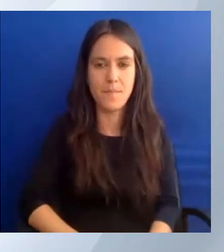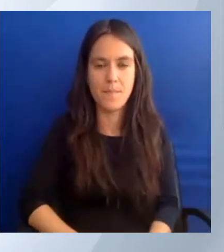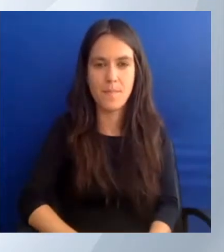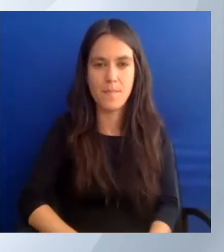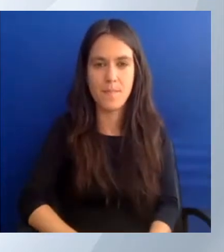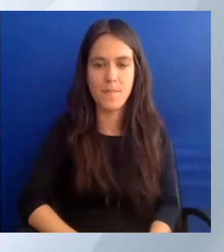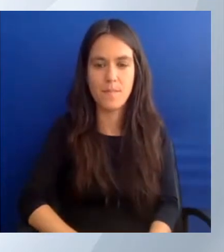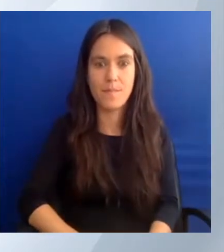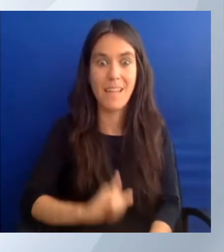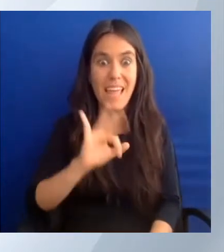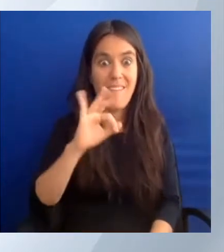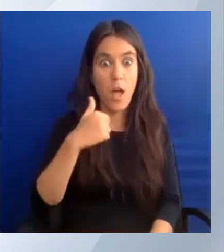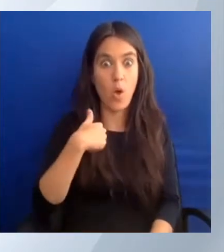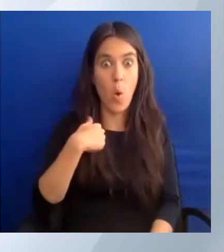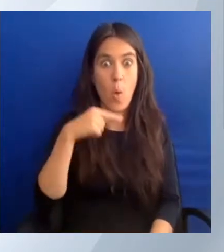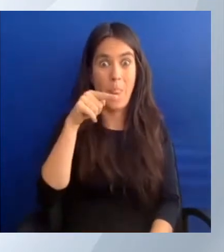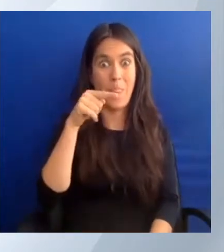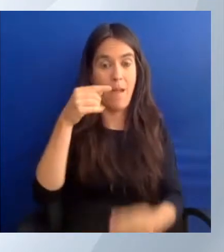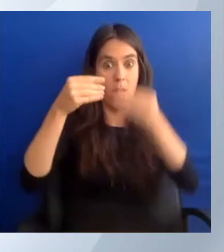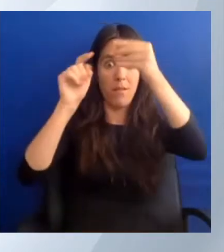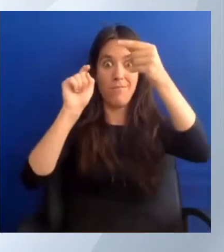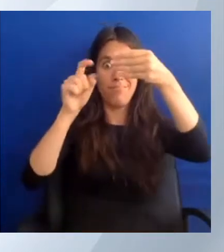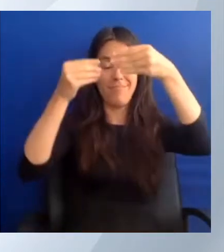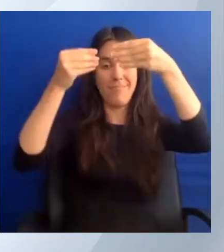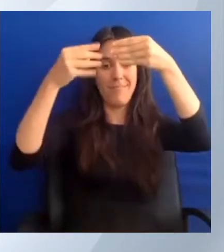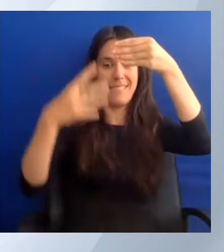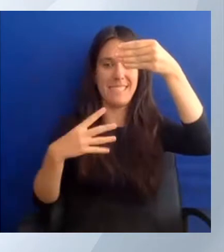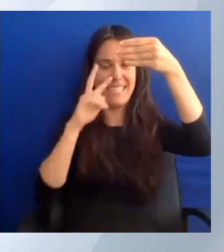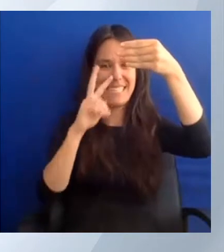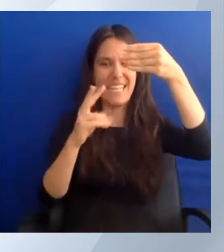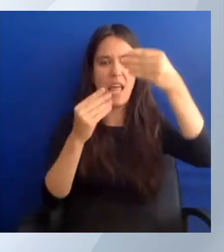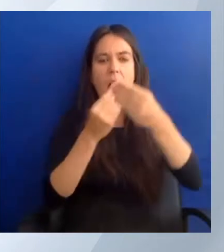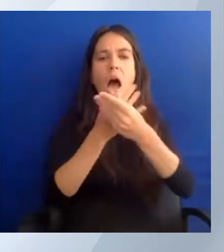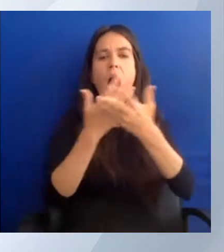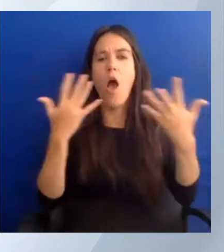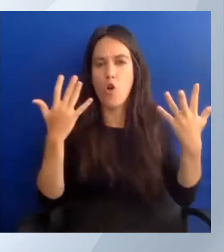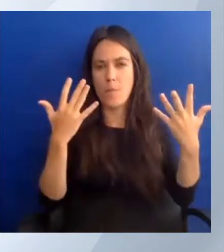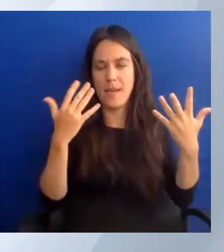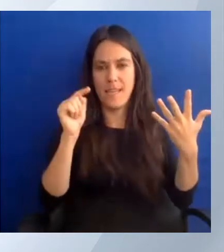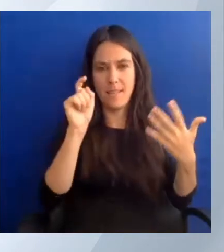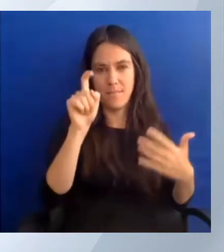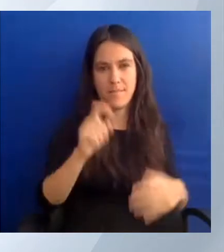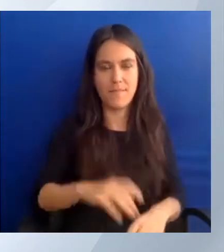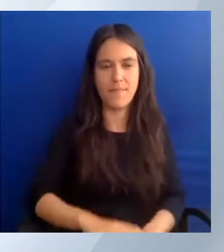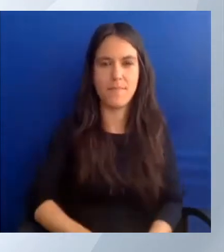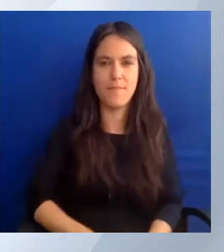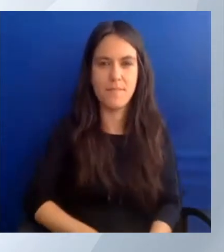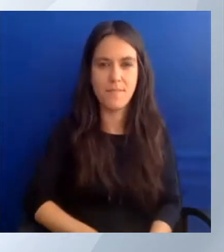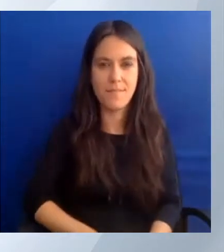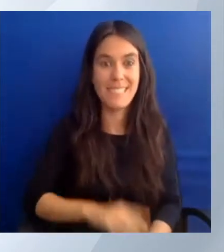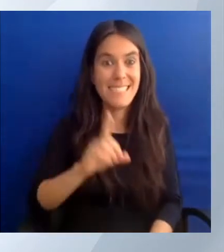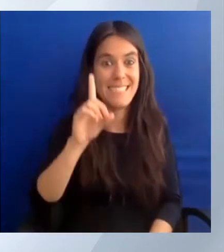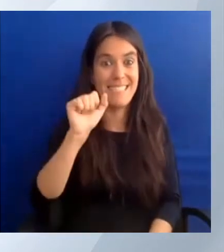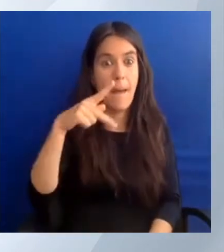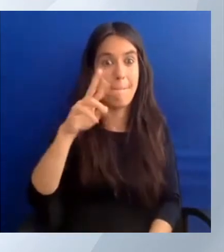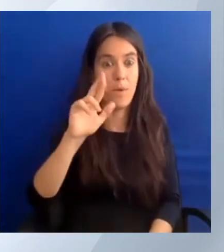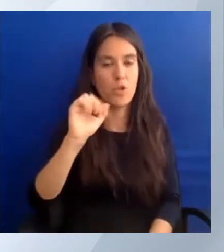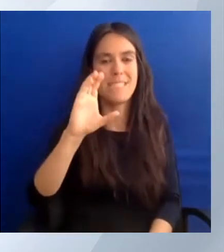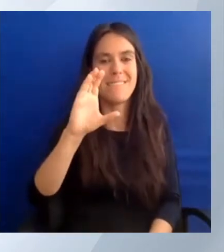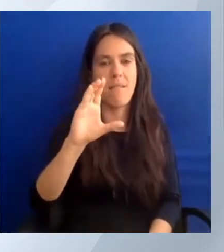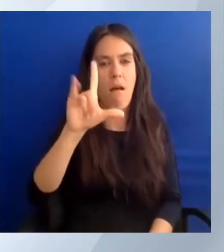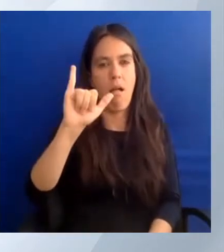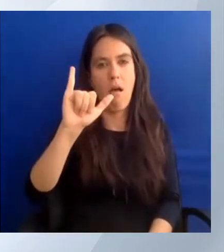go over here and let me show you how many sidecars are running as of now. This Dapr is Dapr CLI.